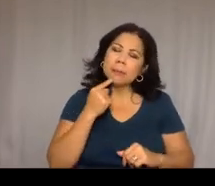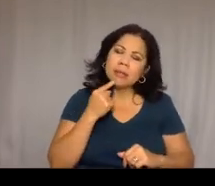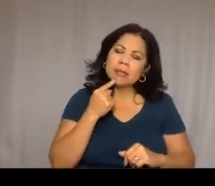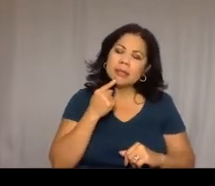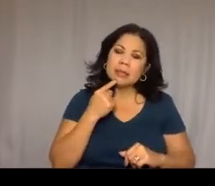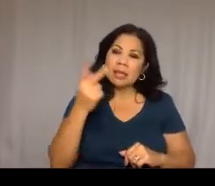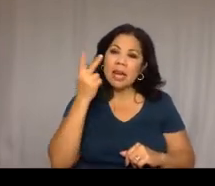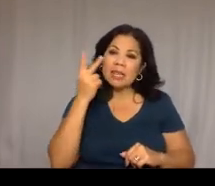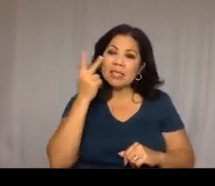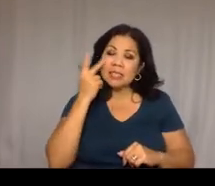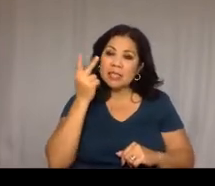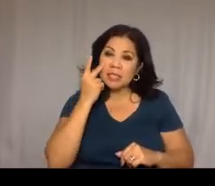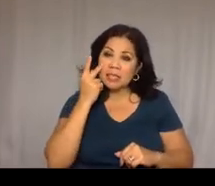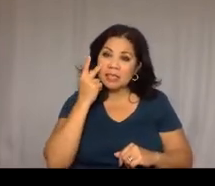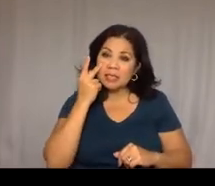seeing